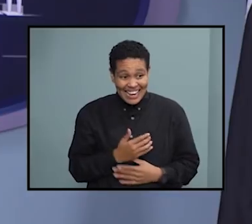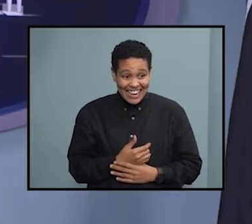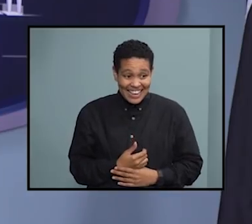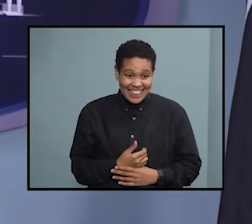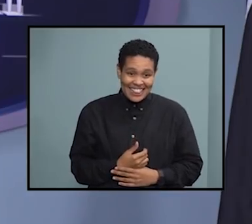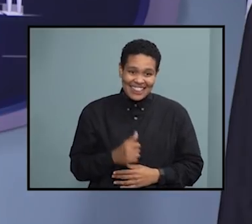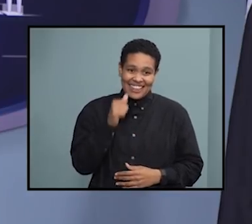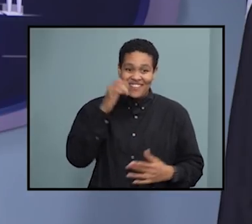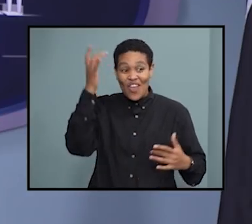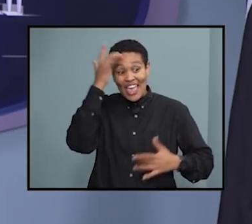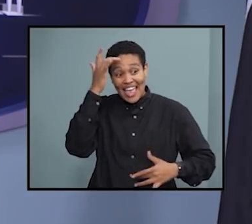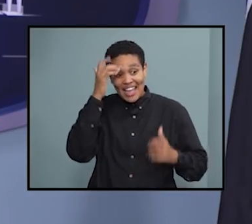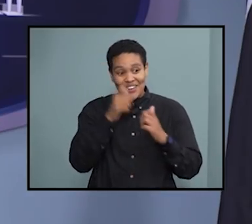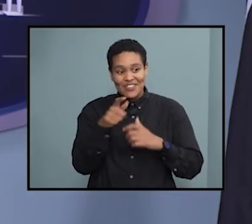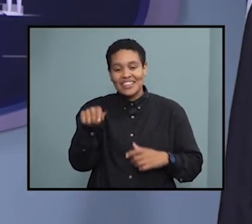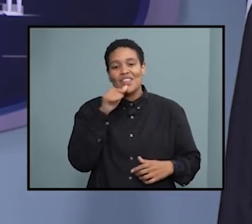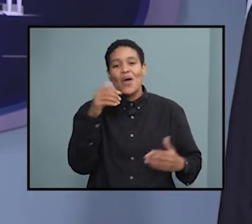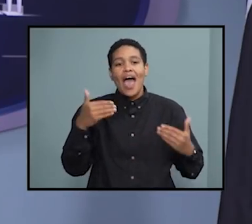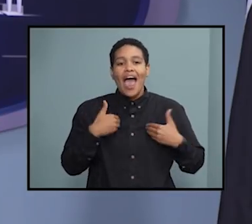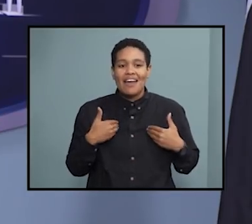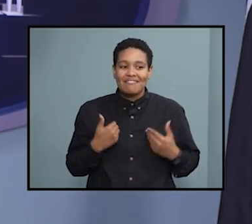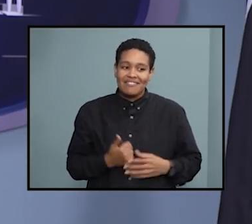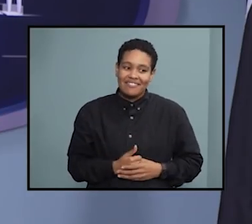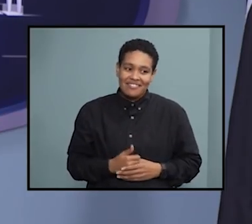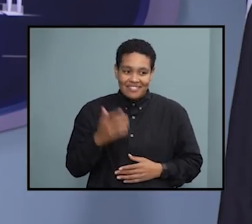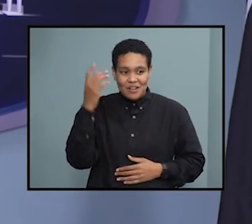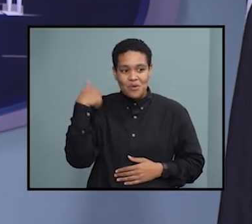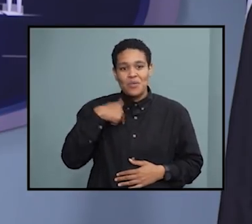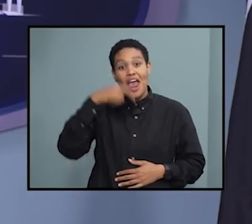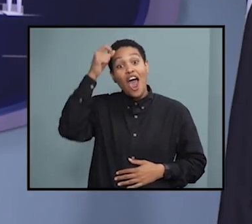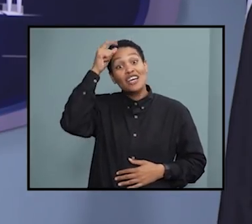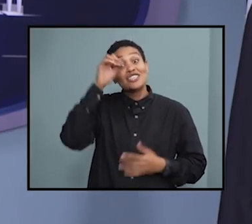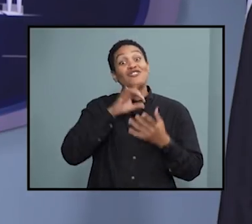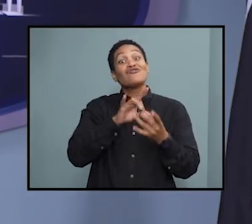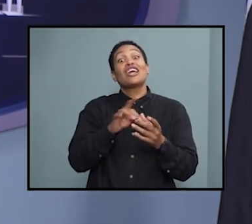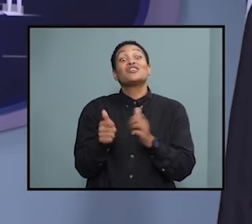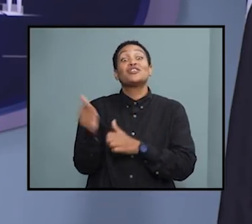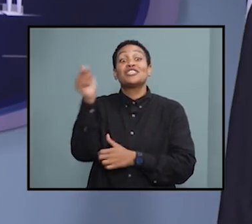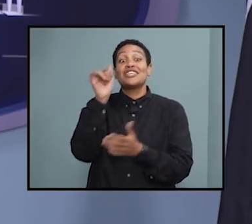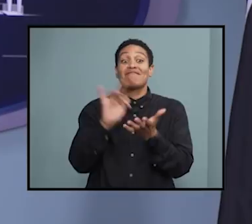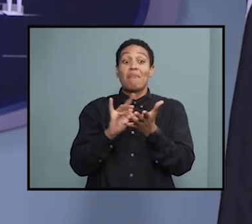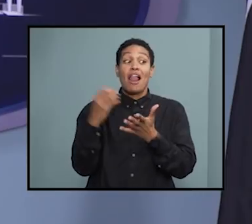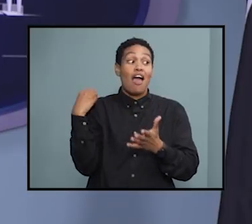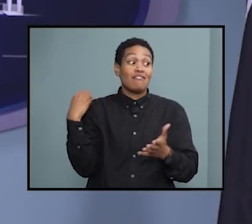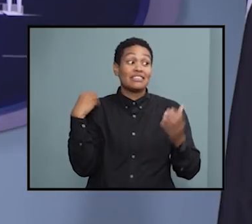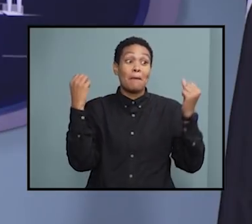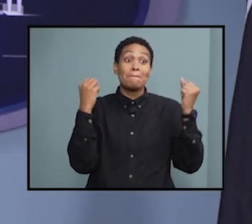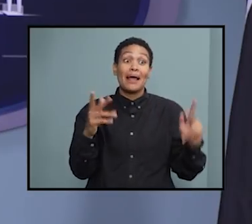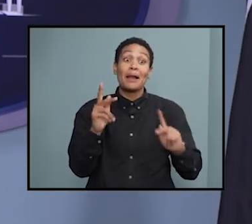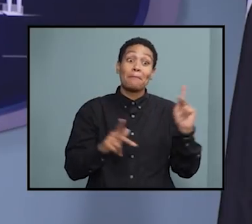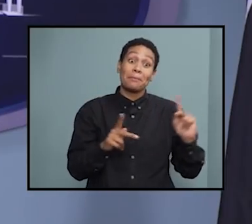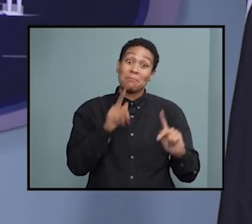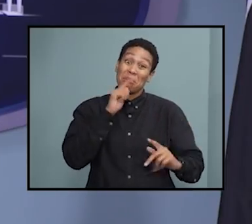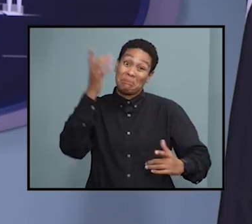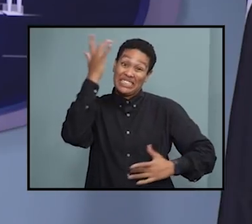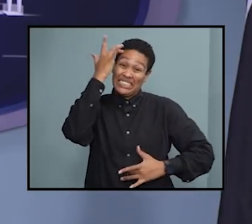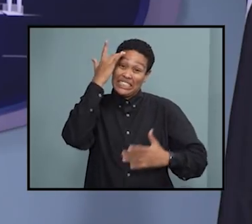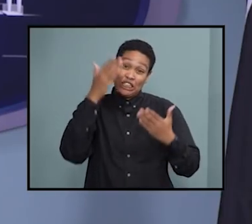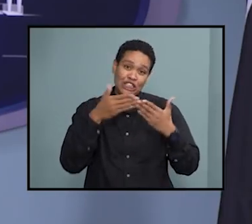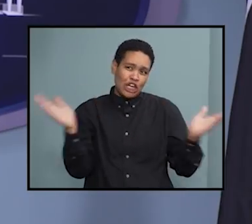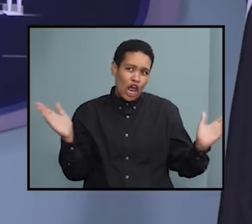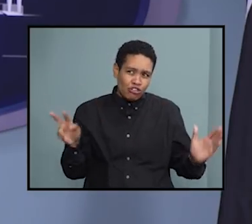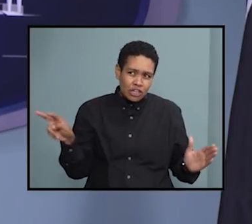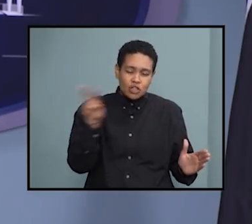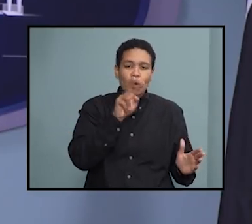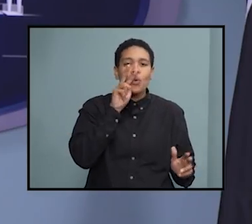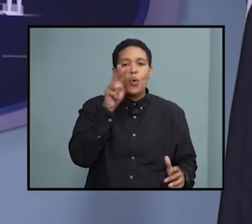ill with them. Because we understand, according to the CMO, that a number of persons may have the symptoms generally. So we're looking